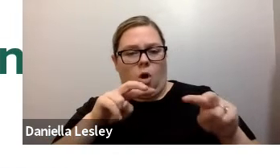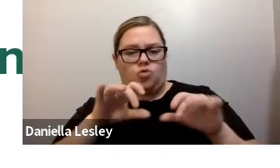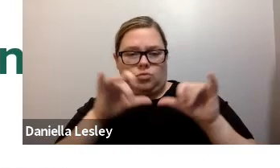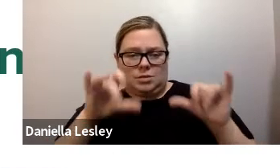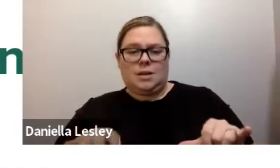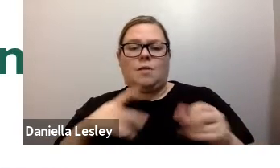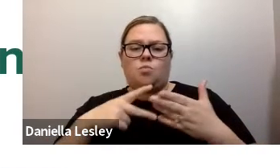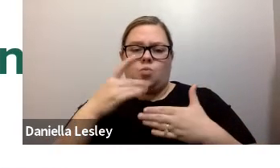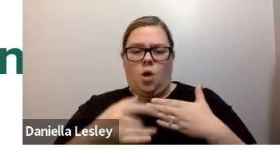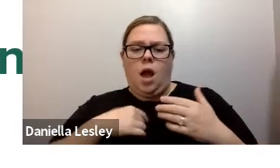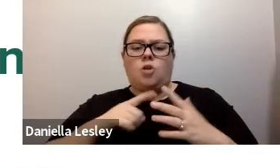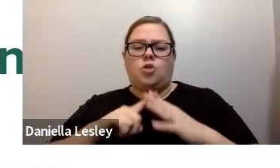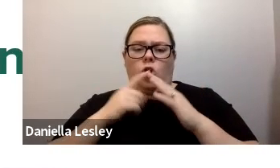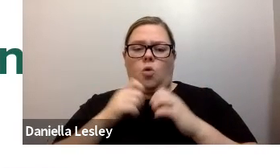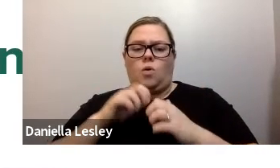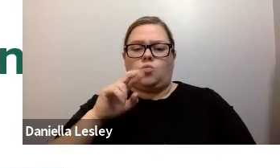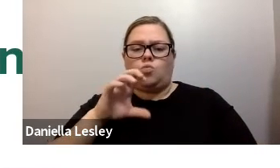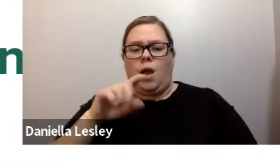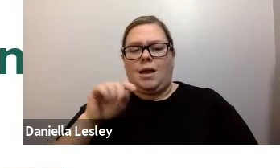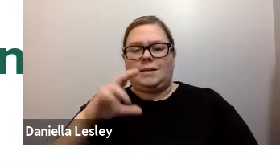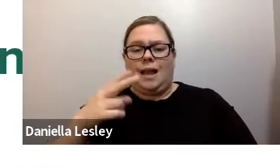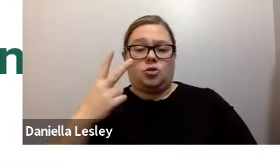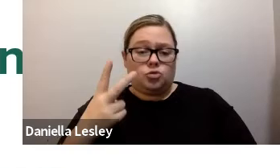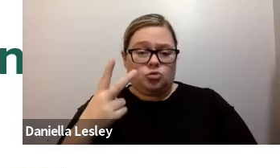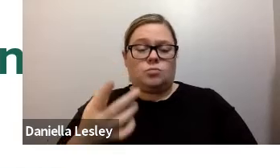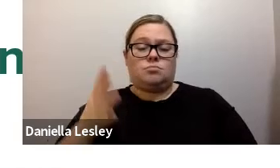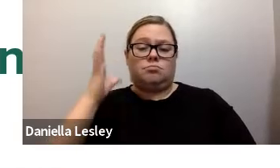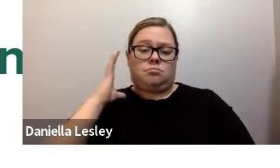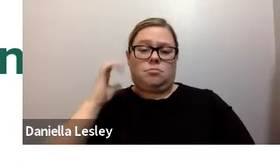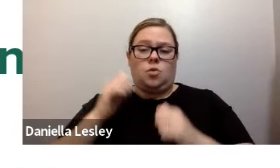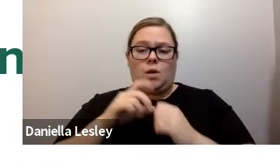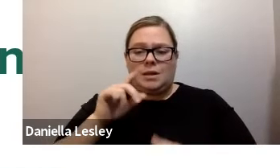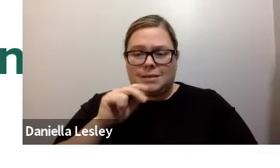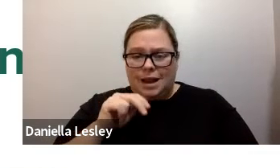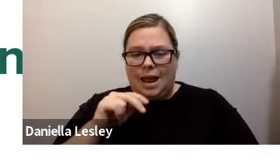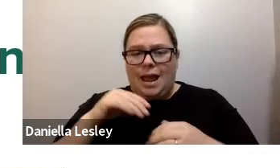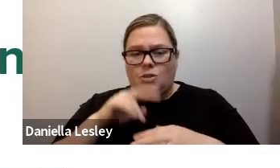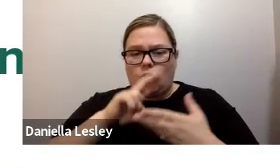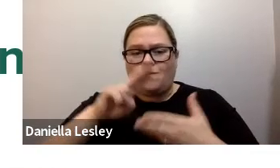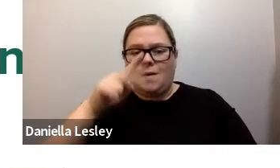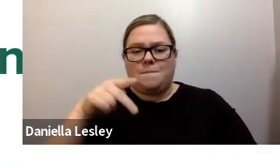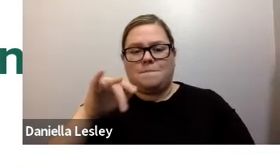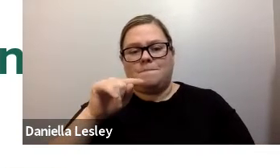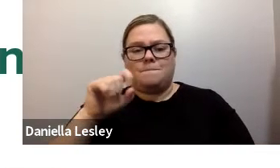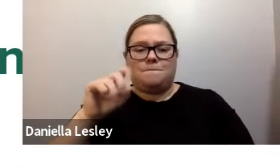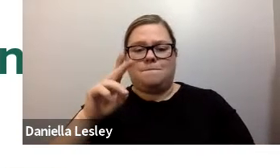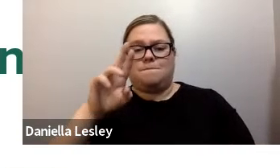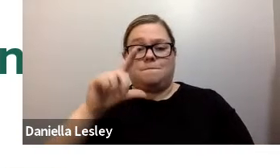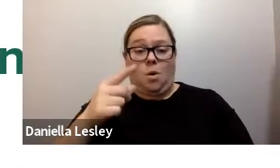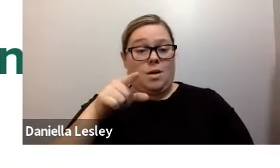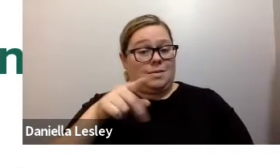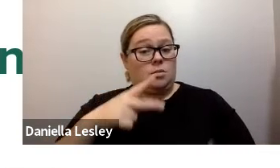that I started with RERCRec2 back with Dr. Dan Ding at the University of Pittsburgh. And in this particular project, what we